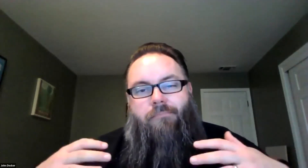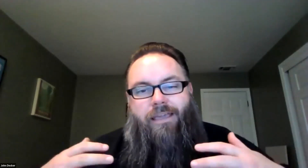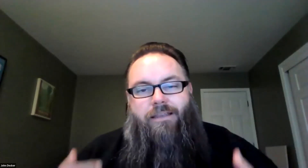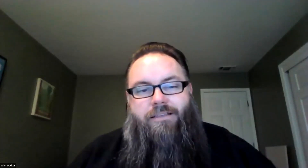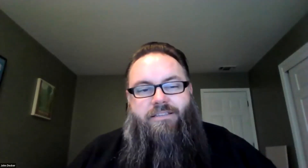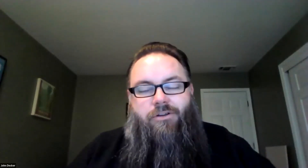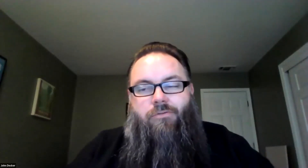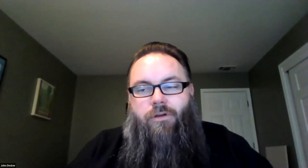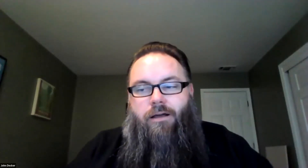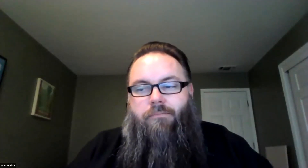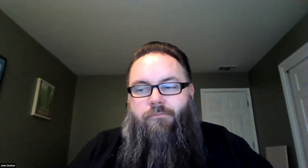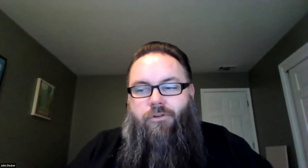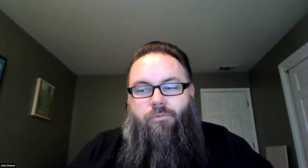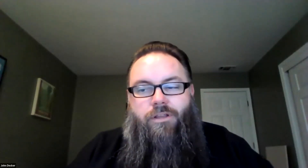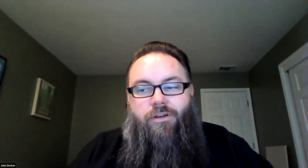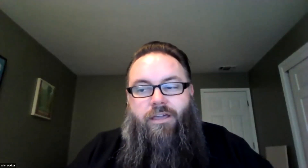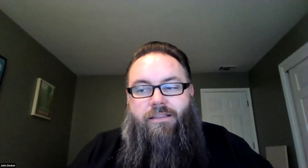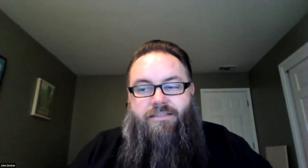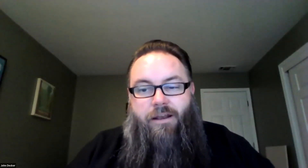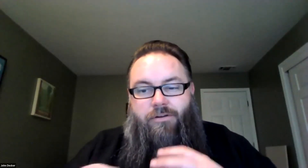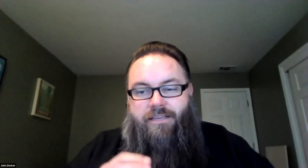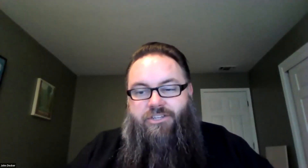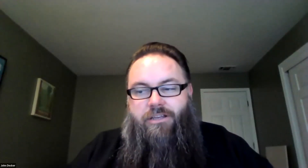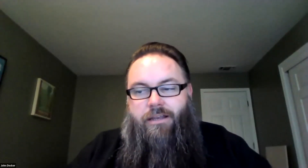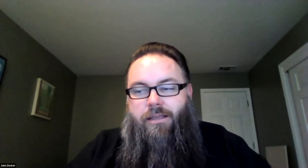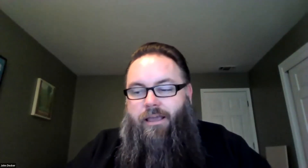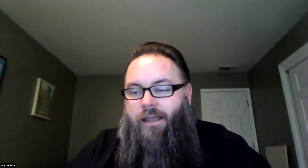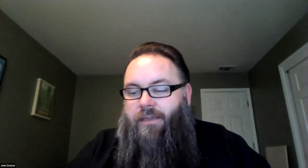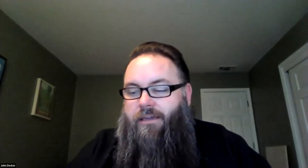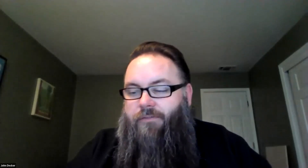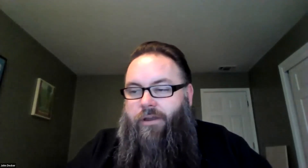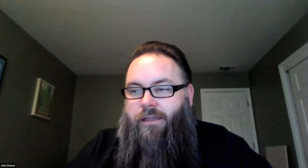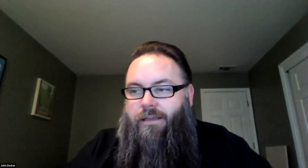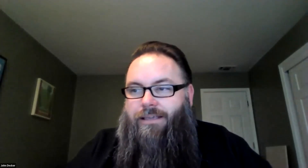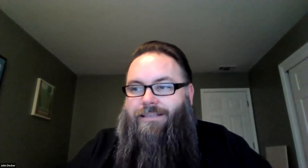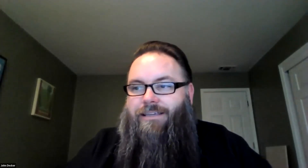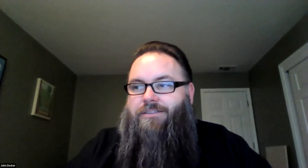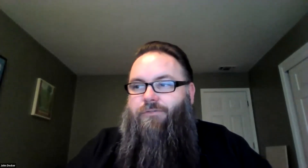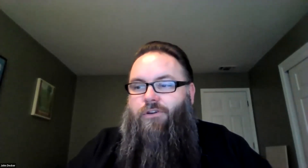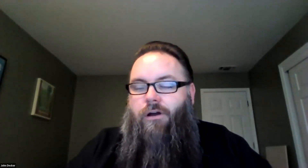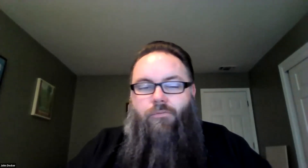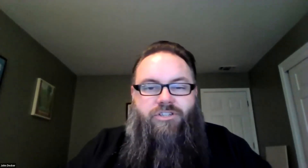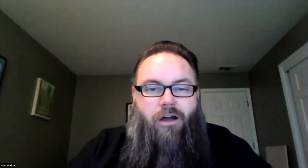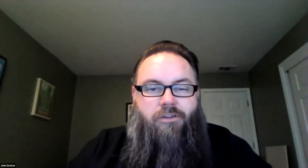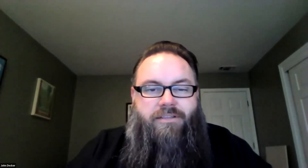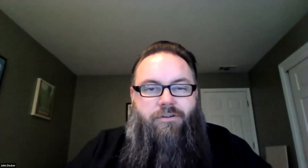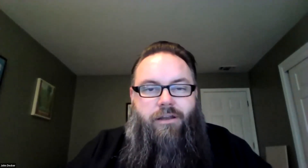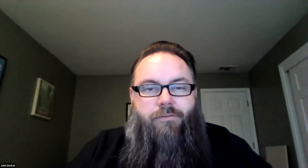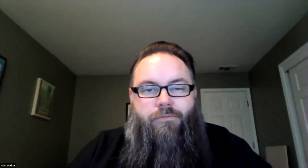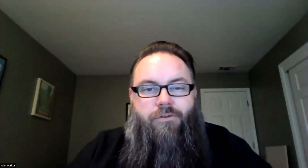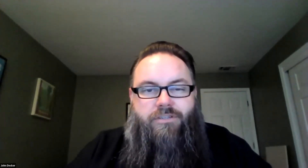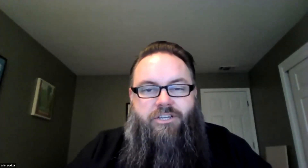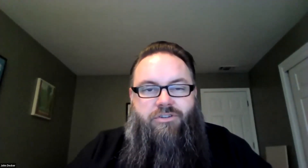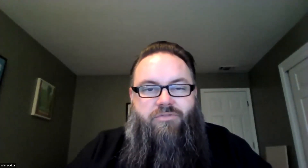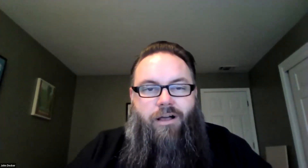frame, make it easier, we're really looking at the standardization and making it very easy to figure out which documents are